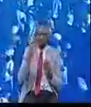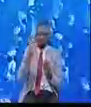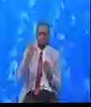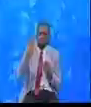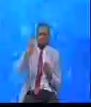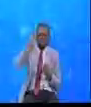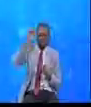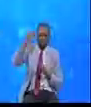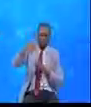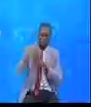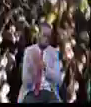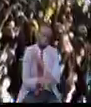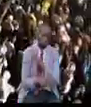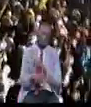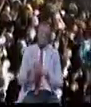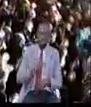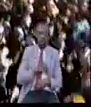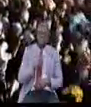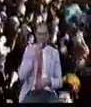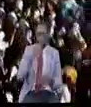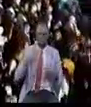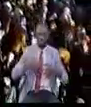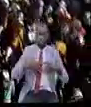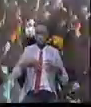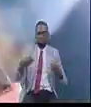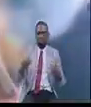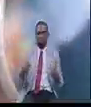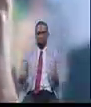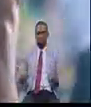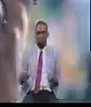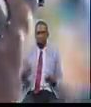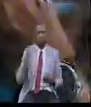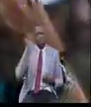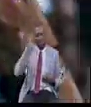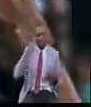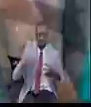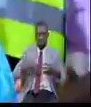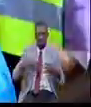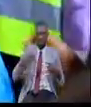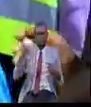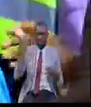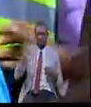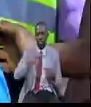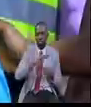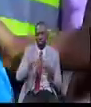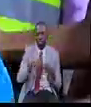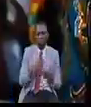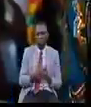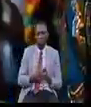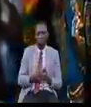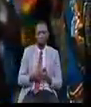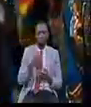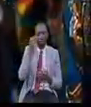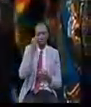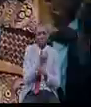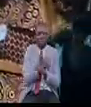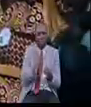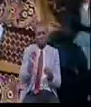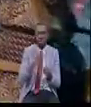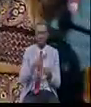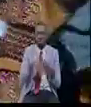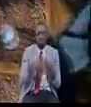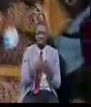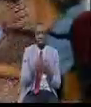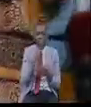his stripes, I am healed. He healed them all. He saved them all. Come, be a